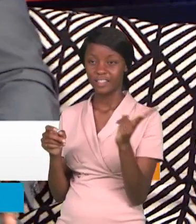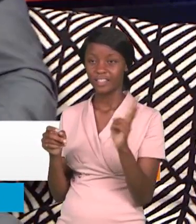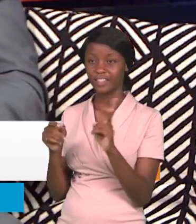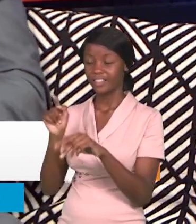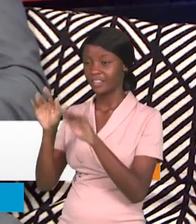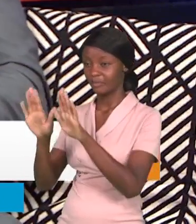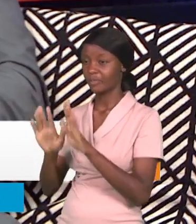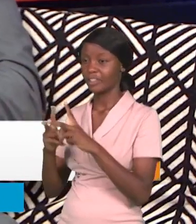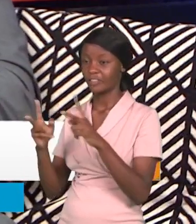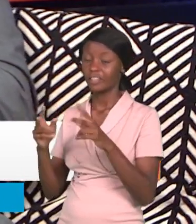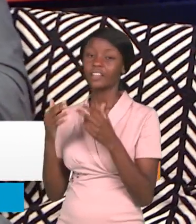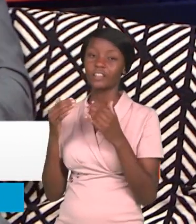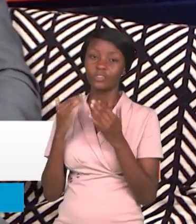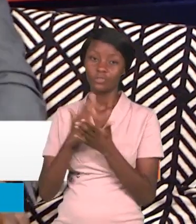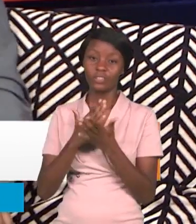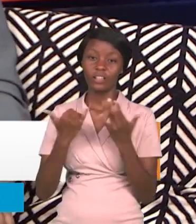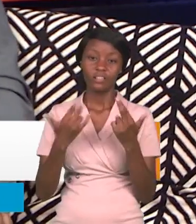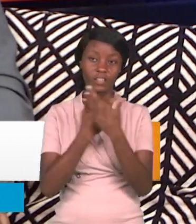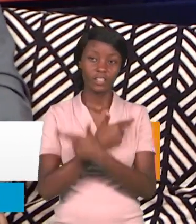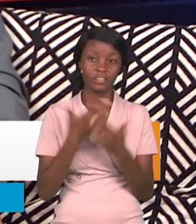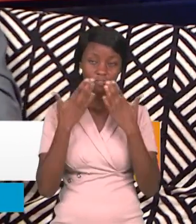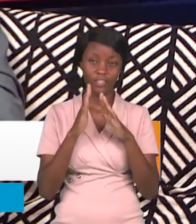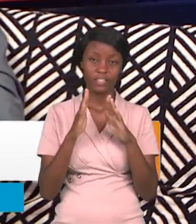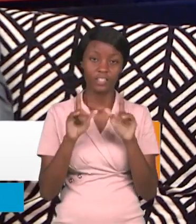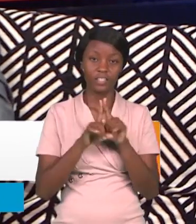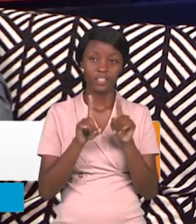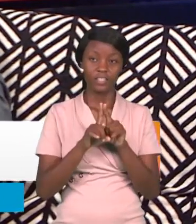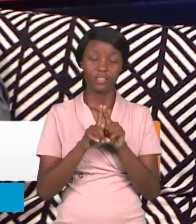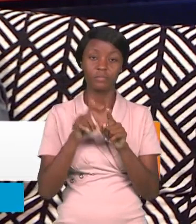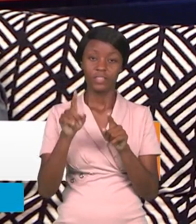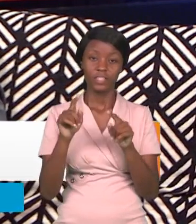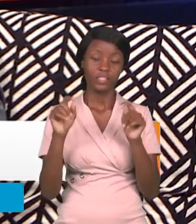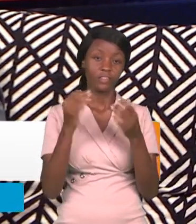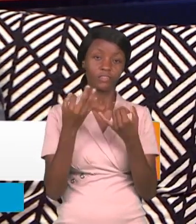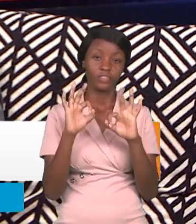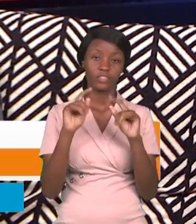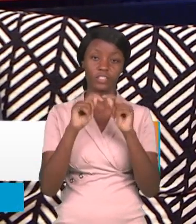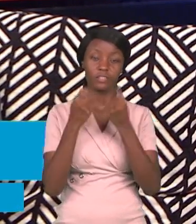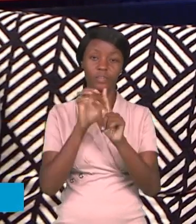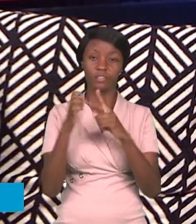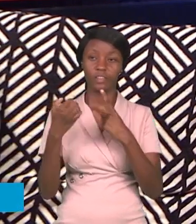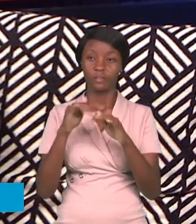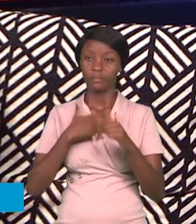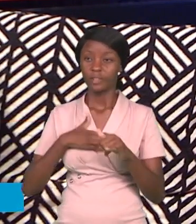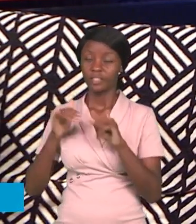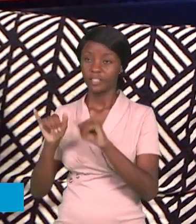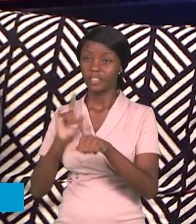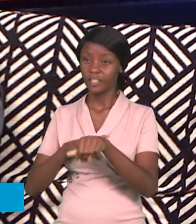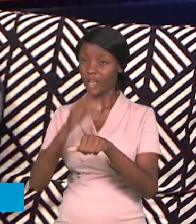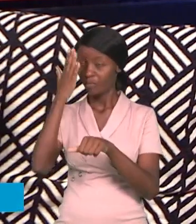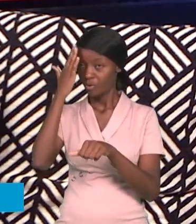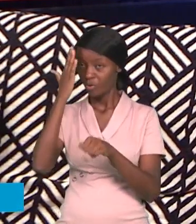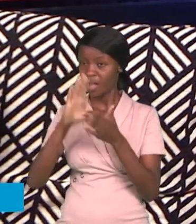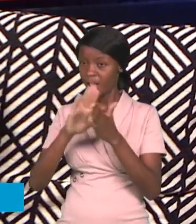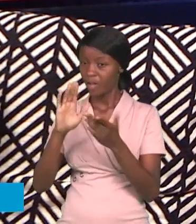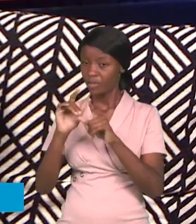invigorating. We'll be taking a short break with officials from Team Environment, and we'll be right back. Keep it switch as we delve deeper in finding out how